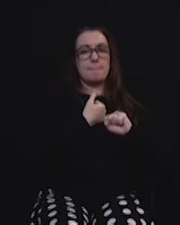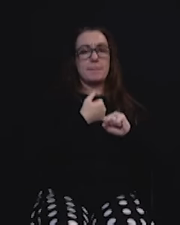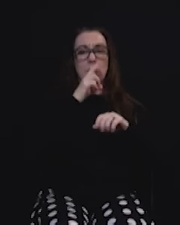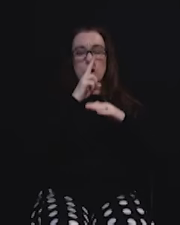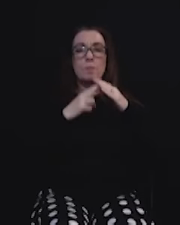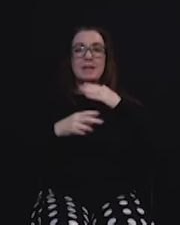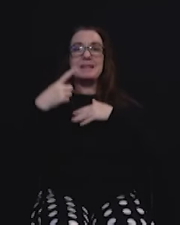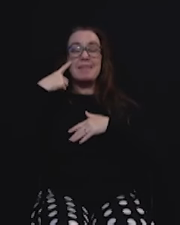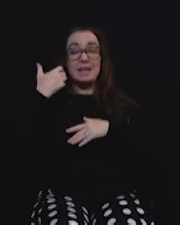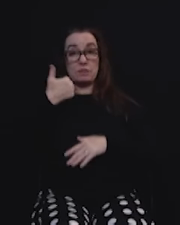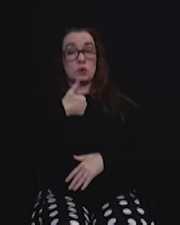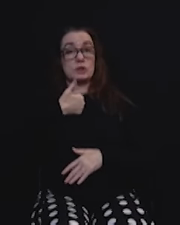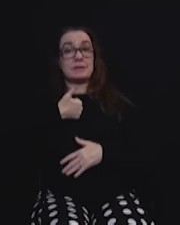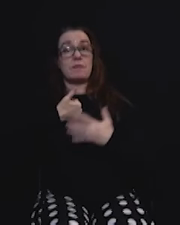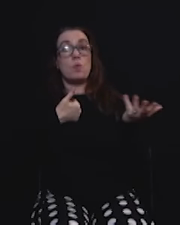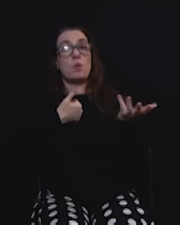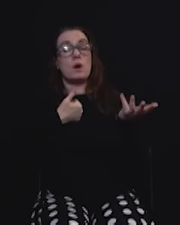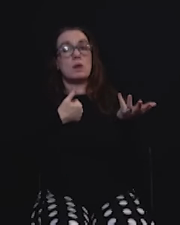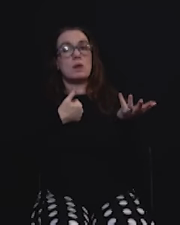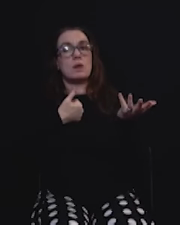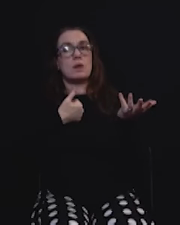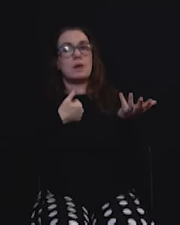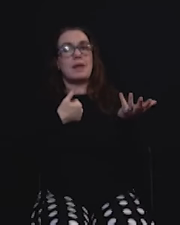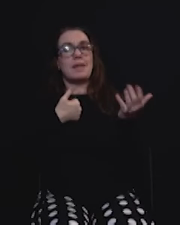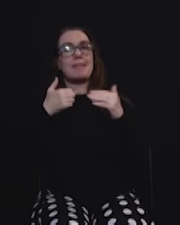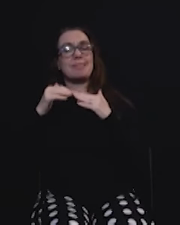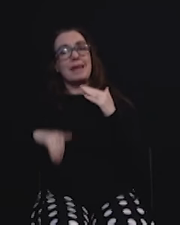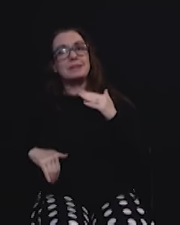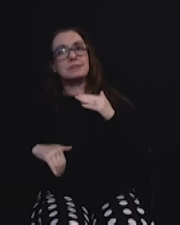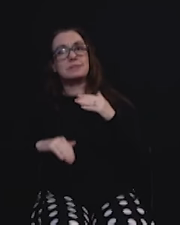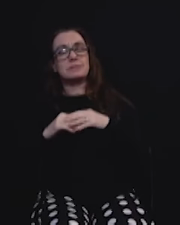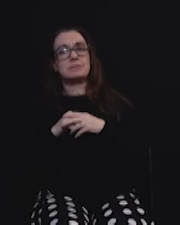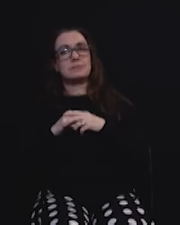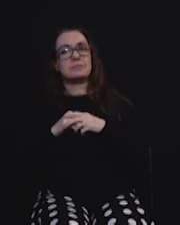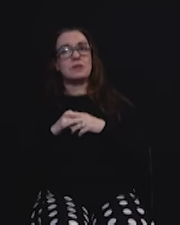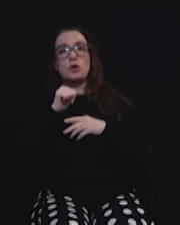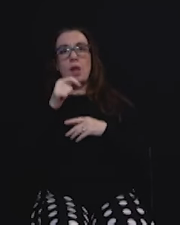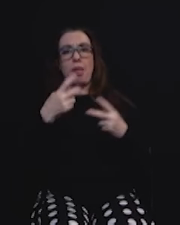Humility is thinking of yourself less.